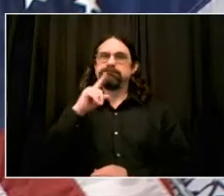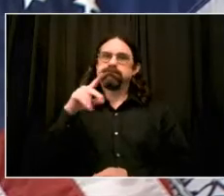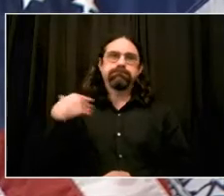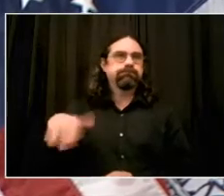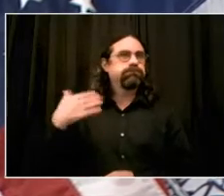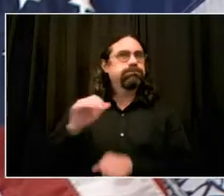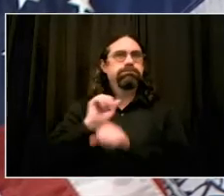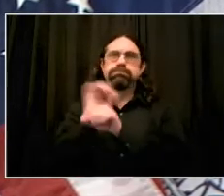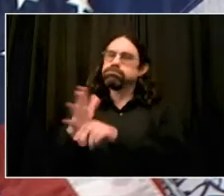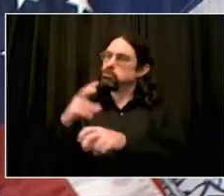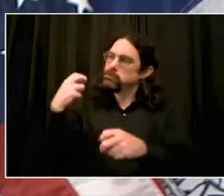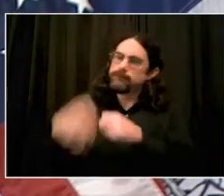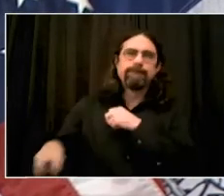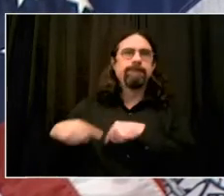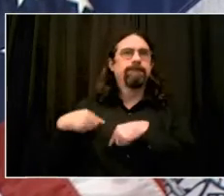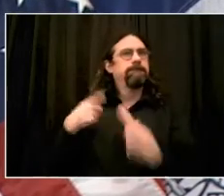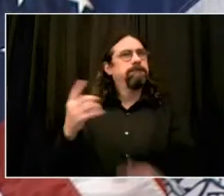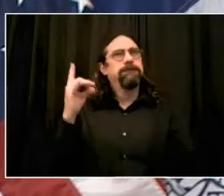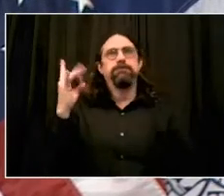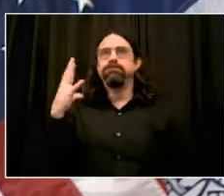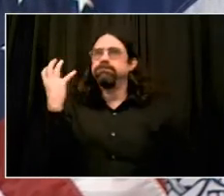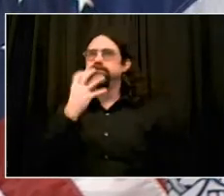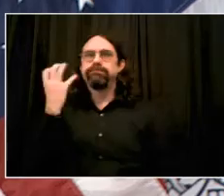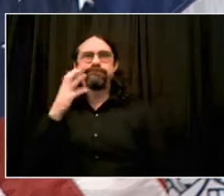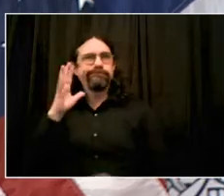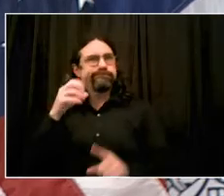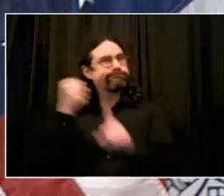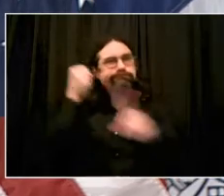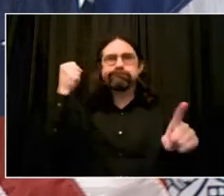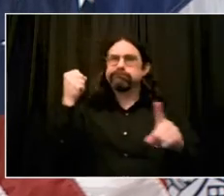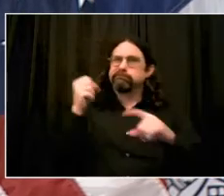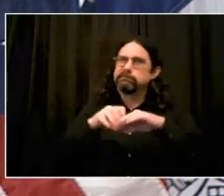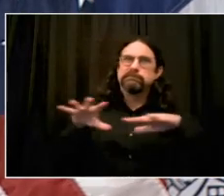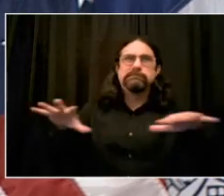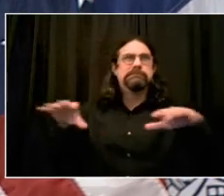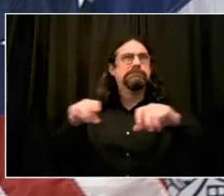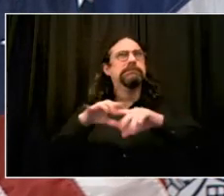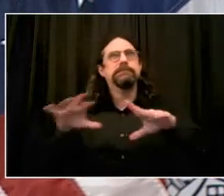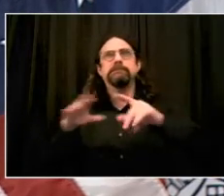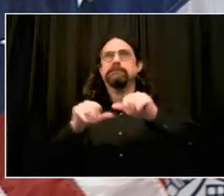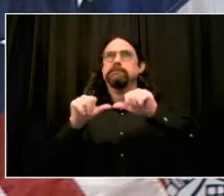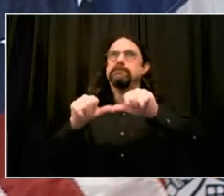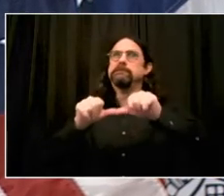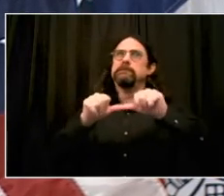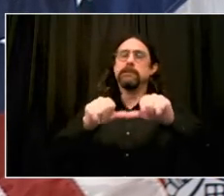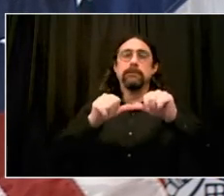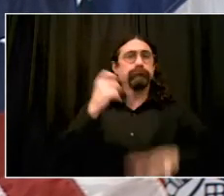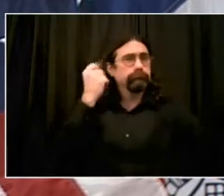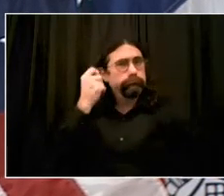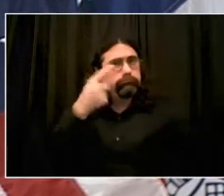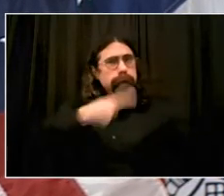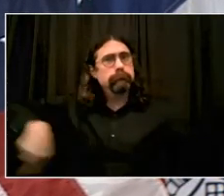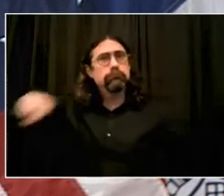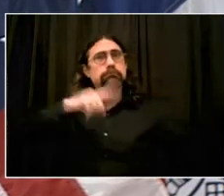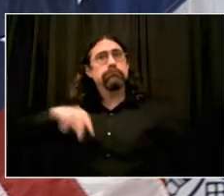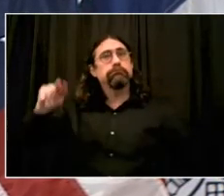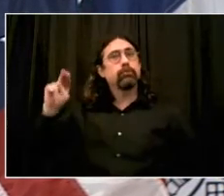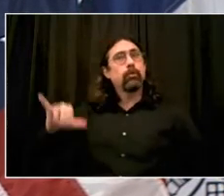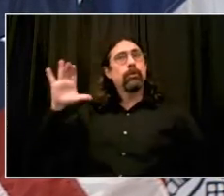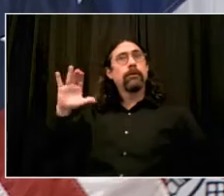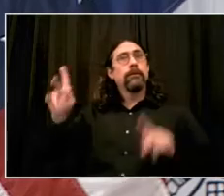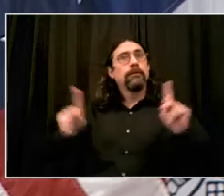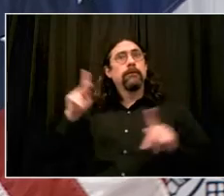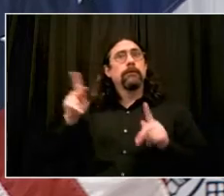really got to reflect now on the toll it's taken, not only in human lives, most importantly, human lives and the health of our people, but